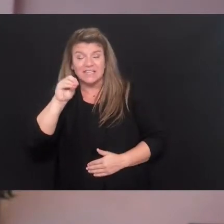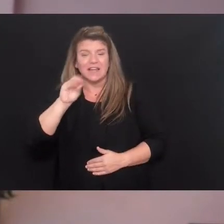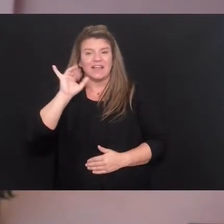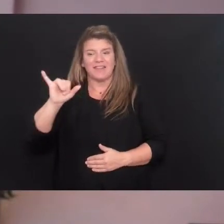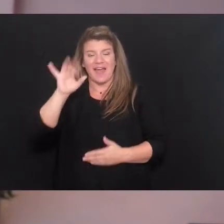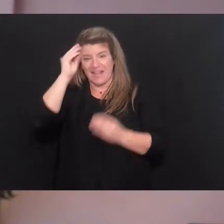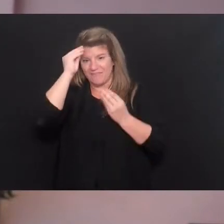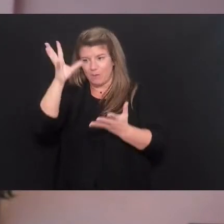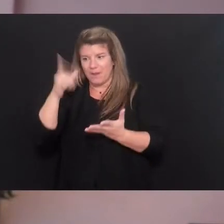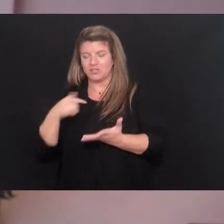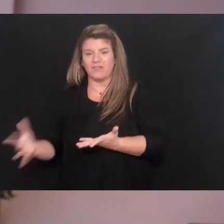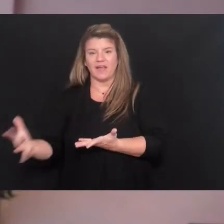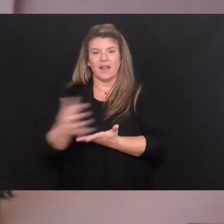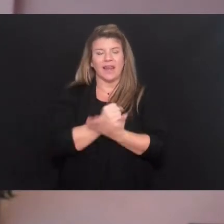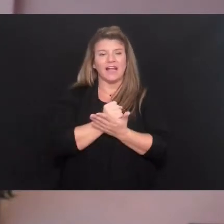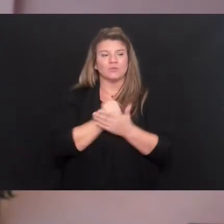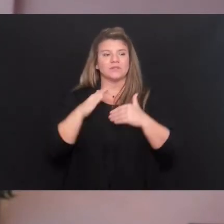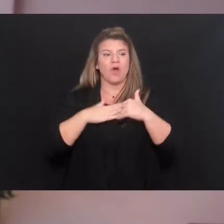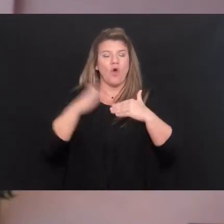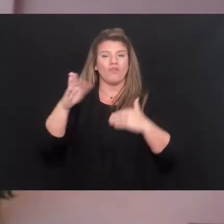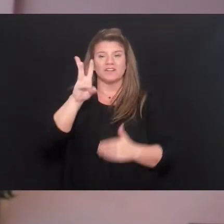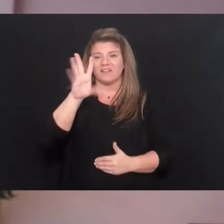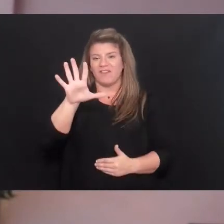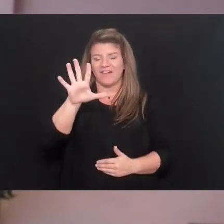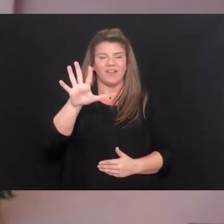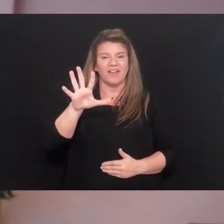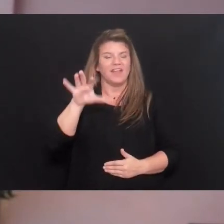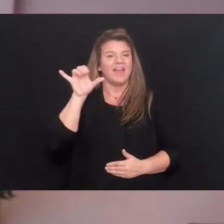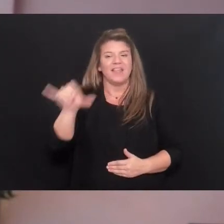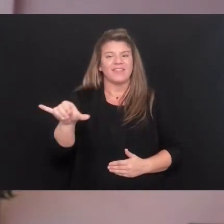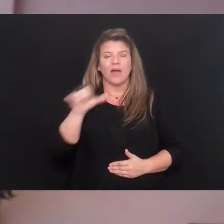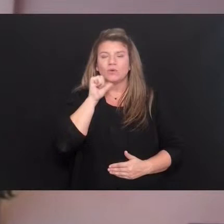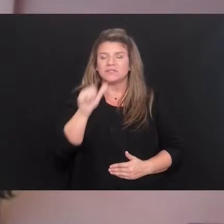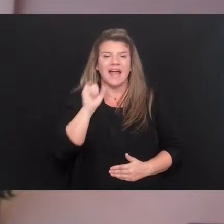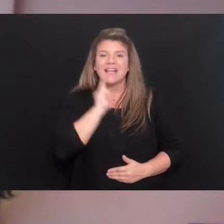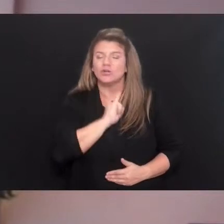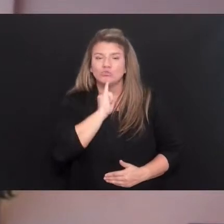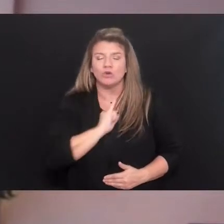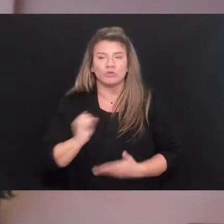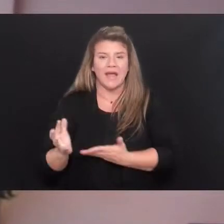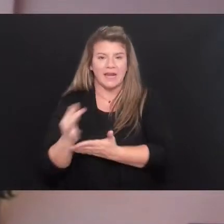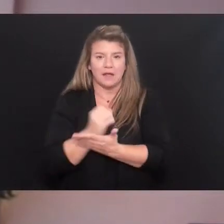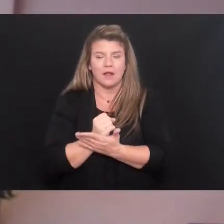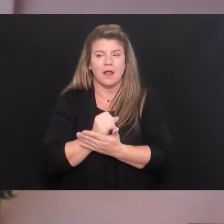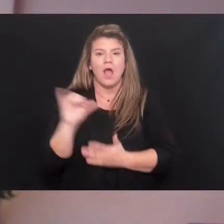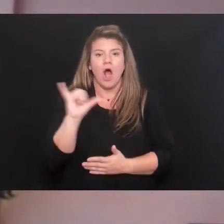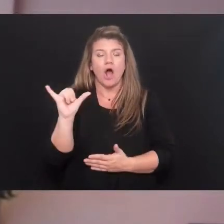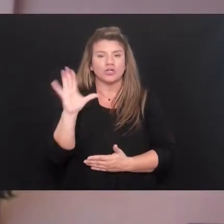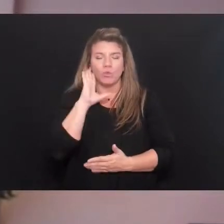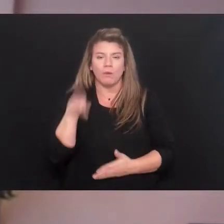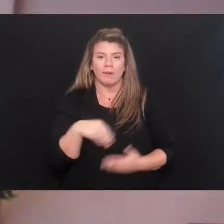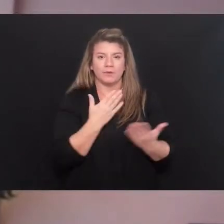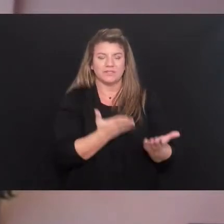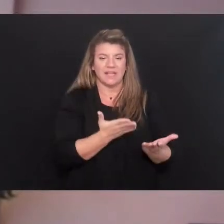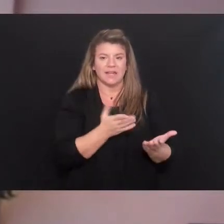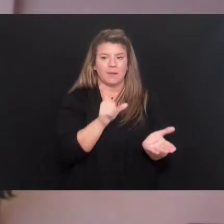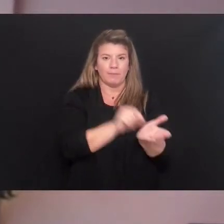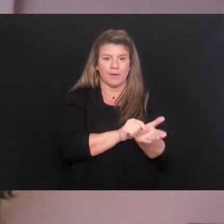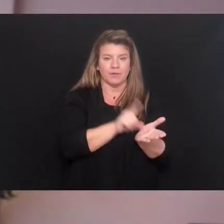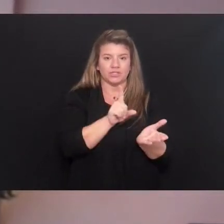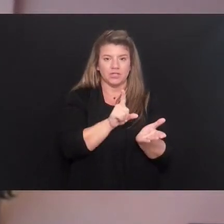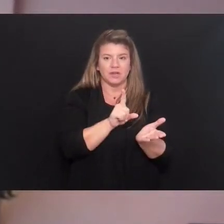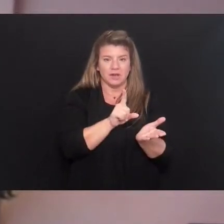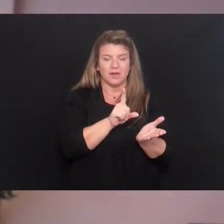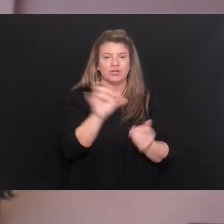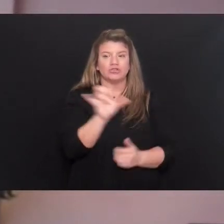they quoted was 65. And this was not the Israeli data, which will also be presented. The published and unpublished